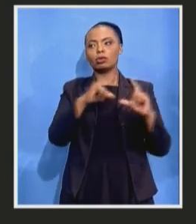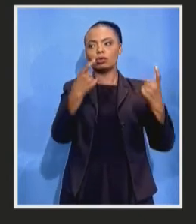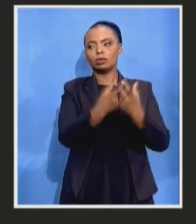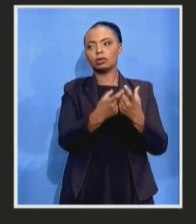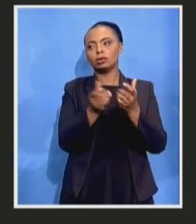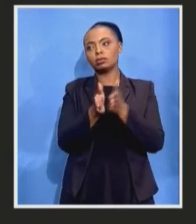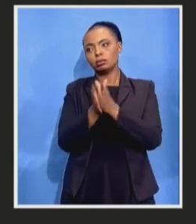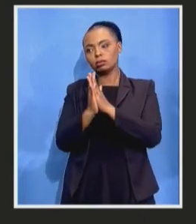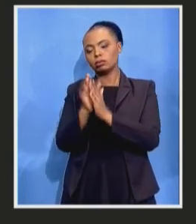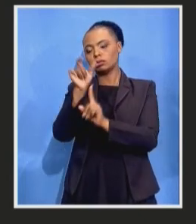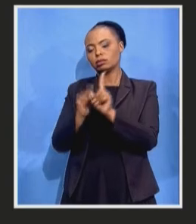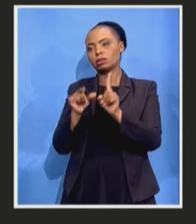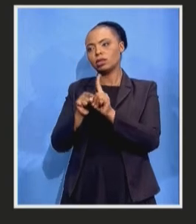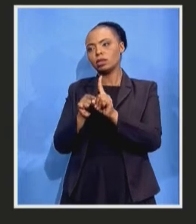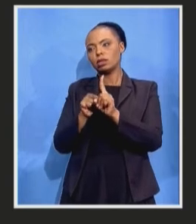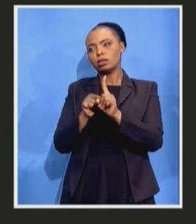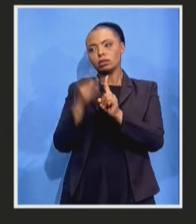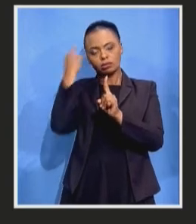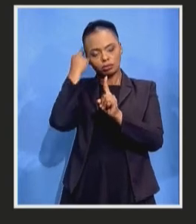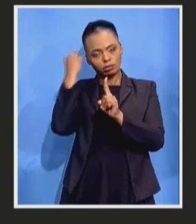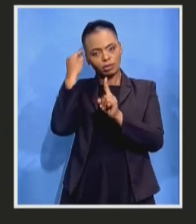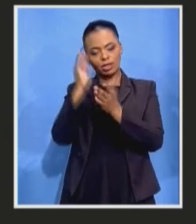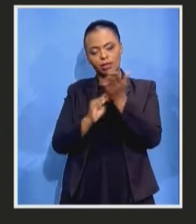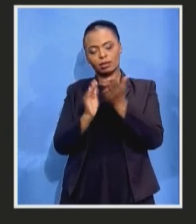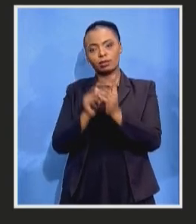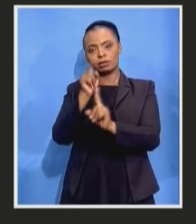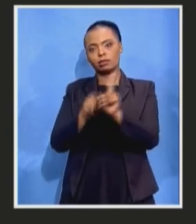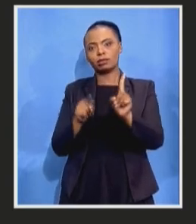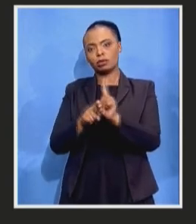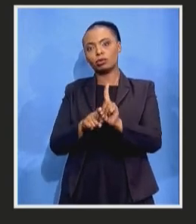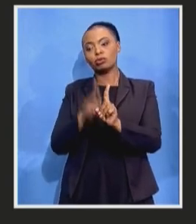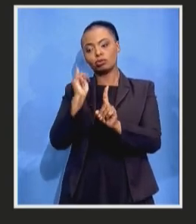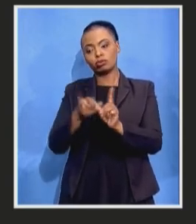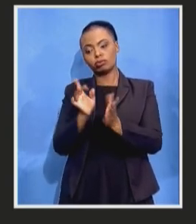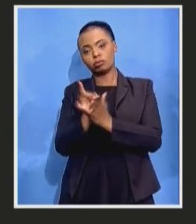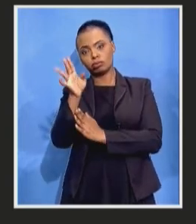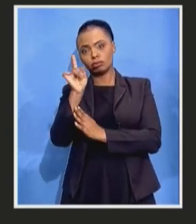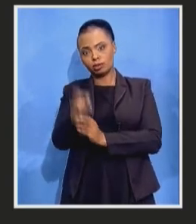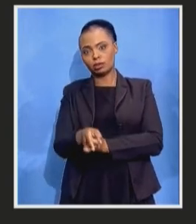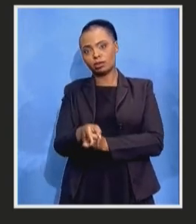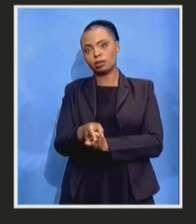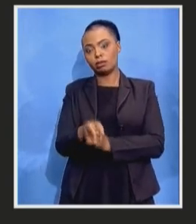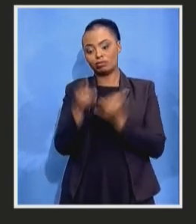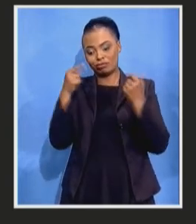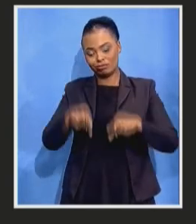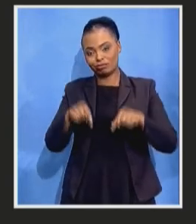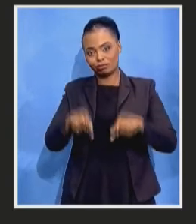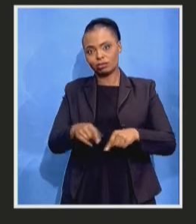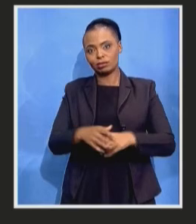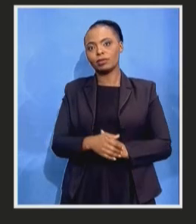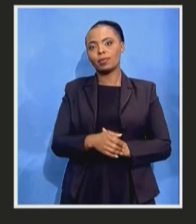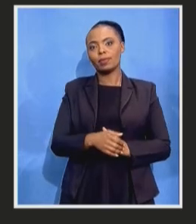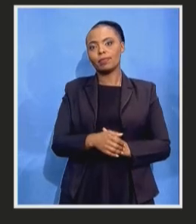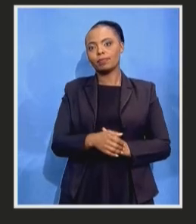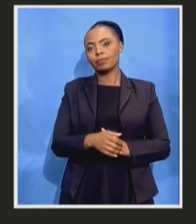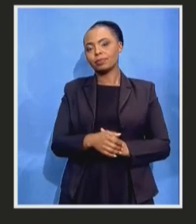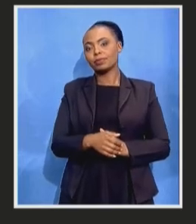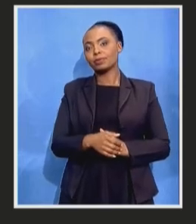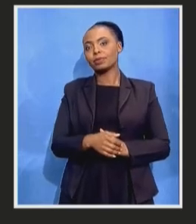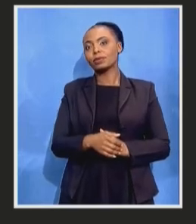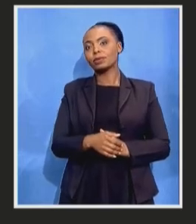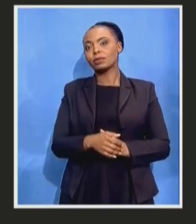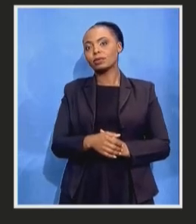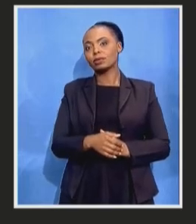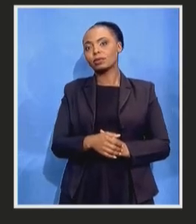Ace Magashule, to step aside with immediate effect? And would this not cause another